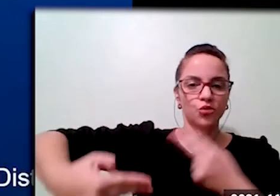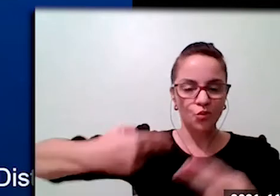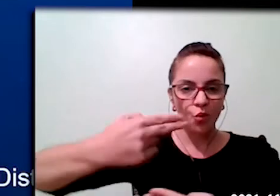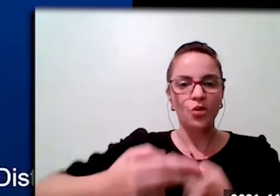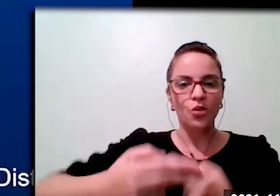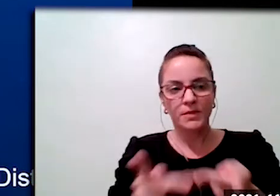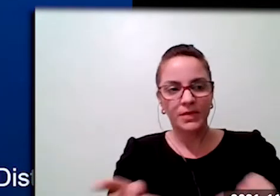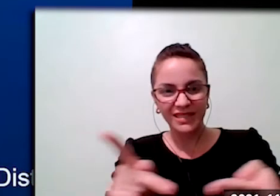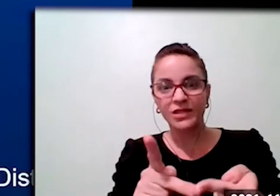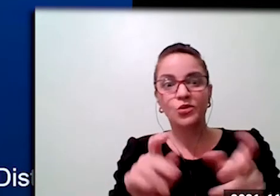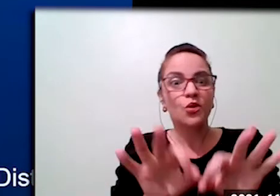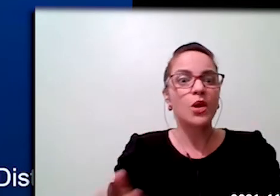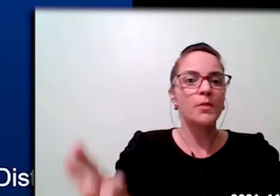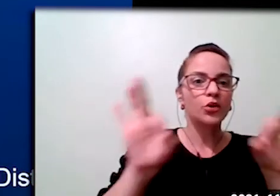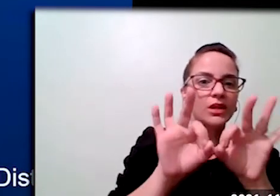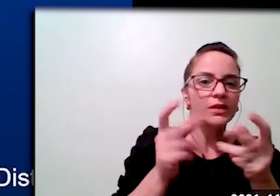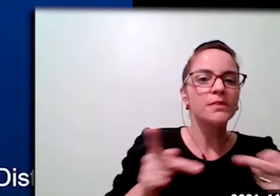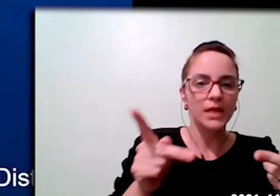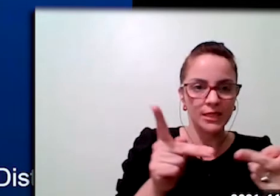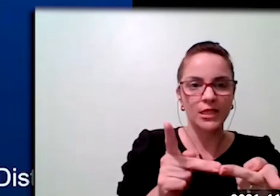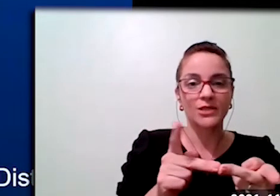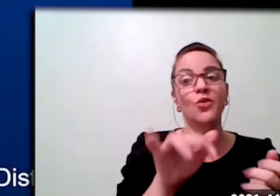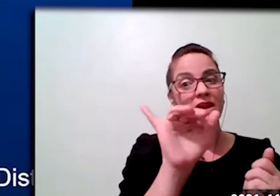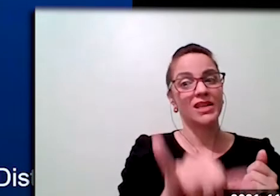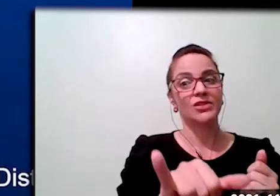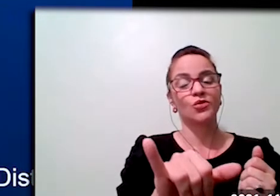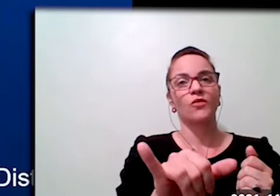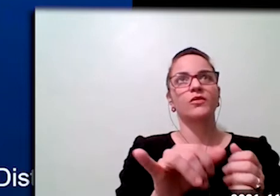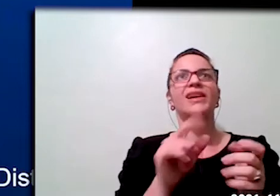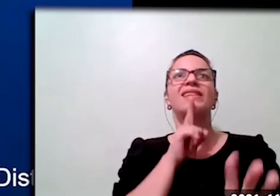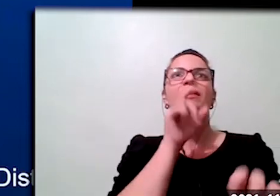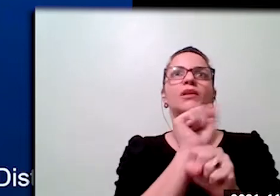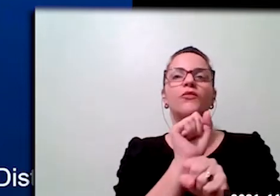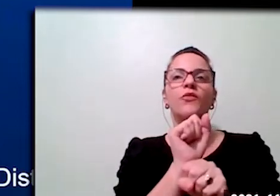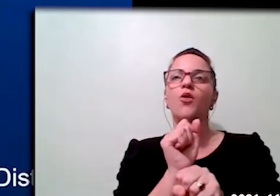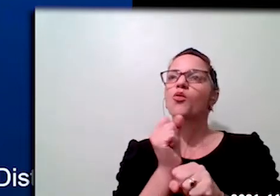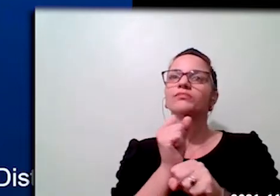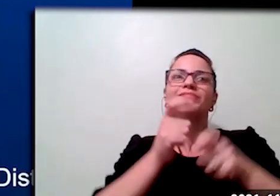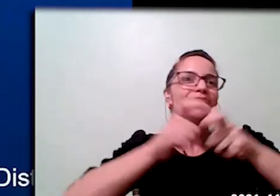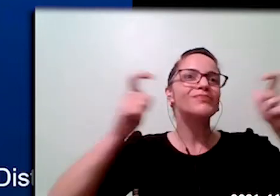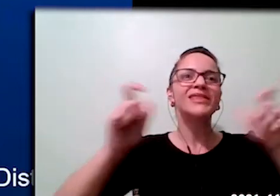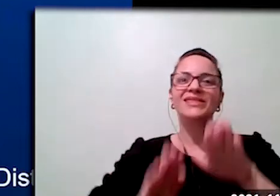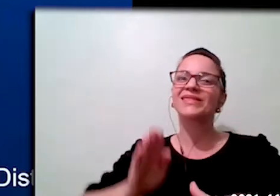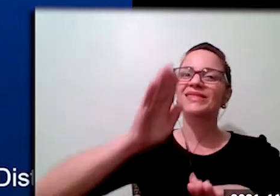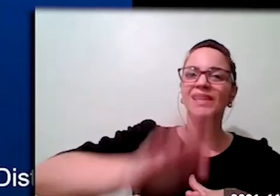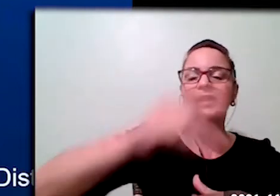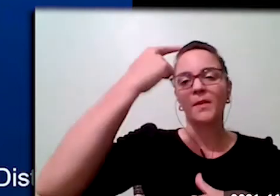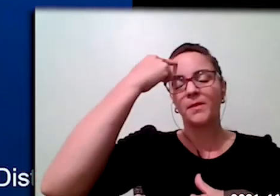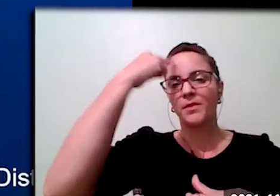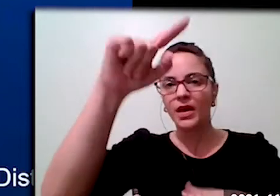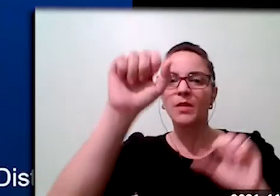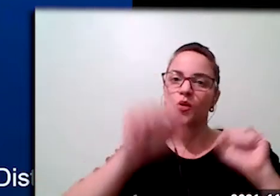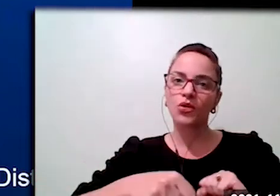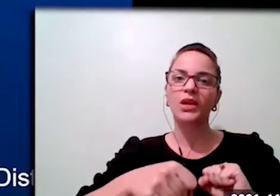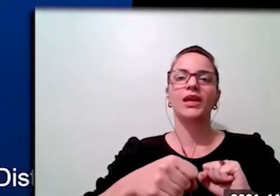an important, I think, a very, very important step in having the recognition that Old